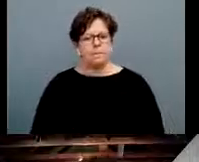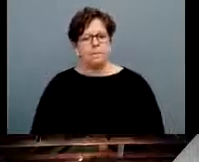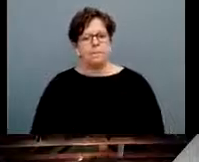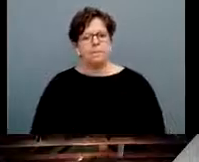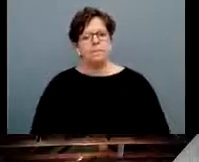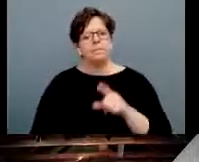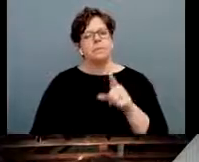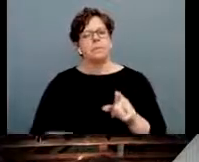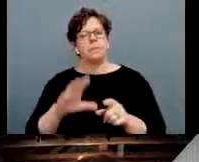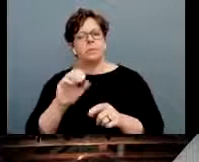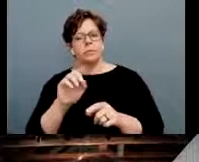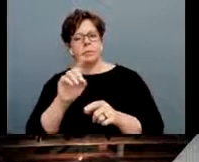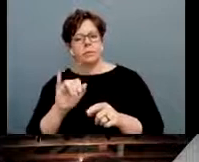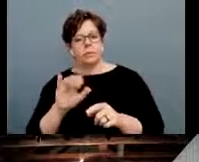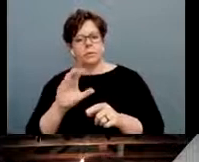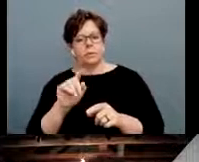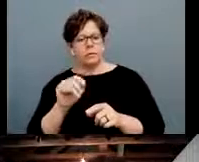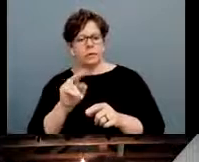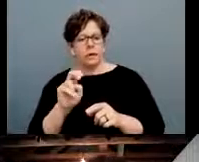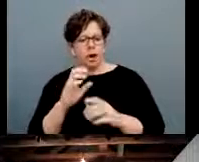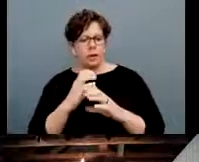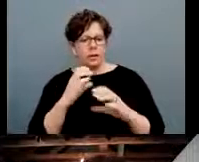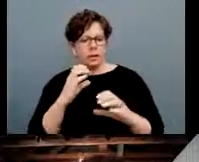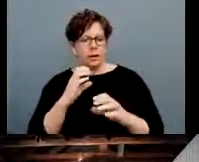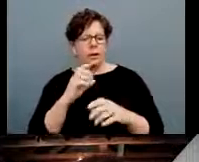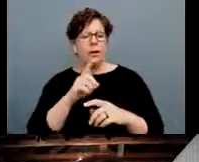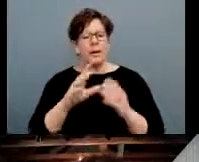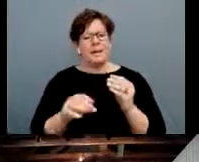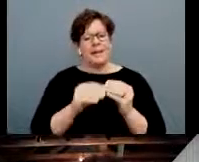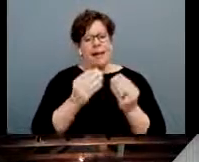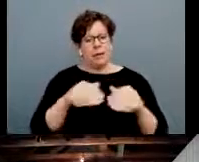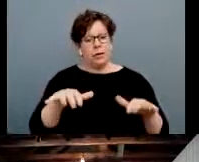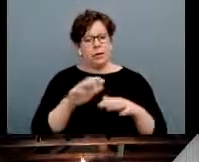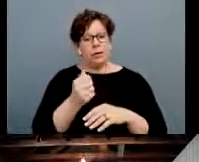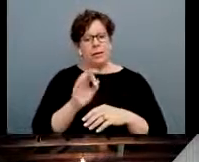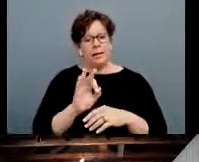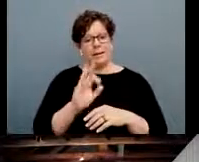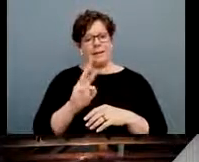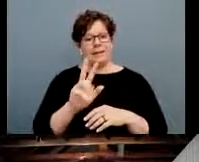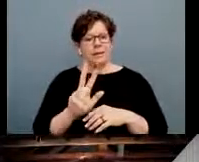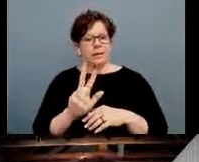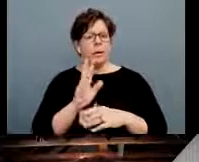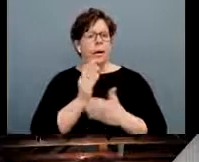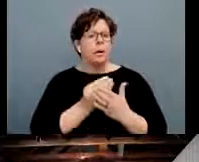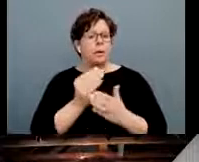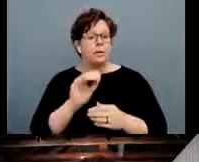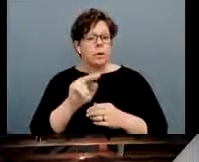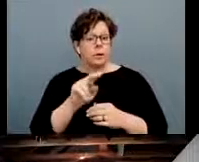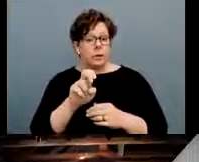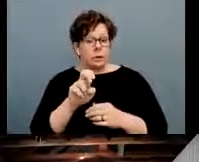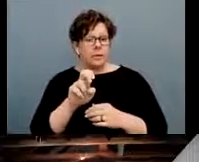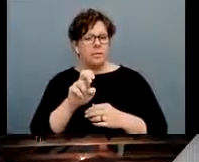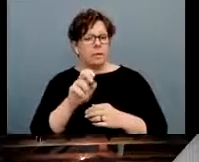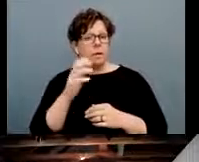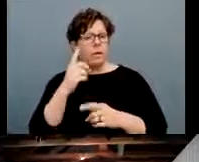Cozy Cottage trailer. It made its way to the property in 1963. It was purchased for James by his sister Peggy,